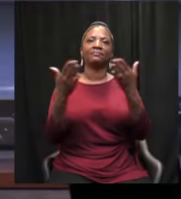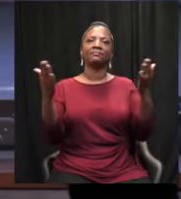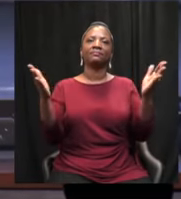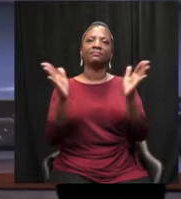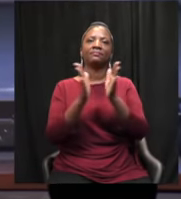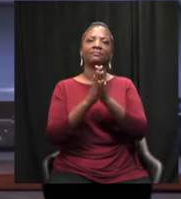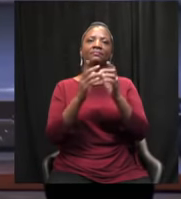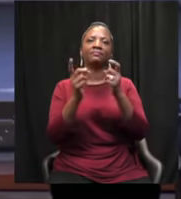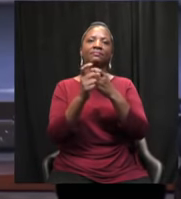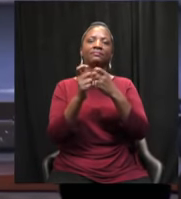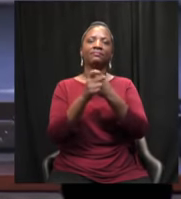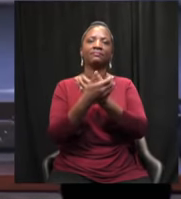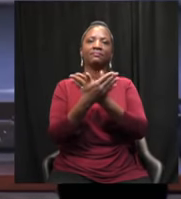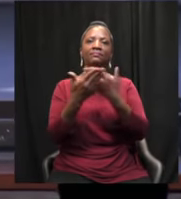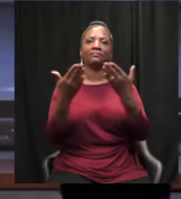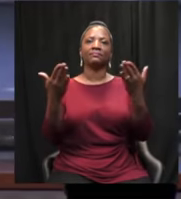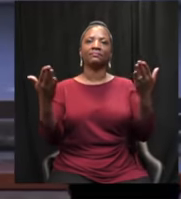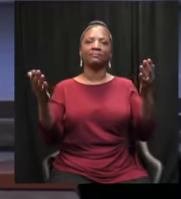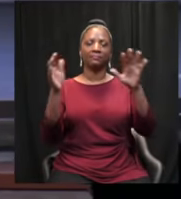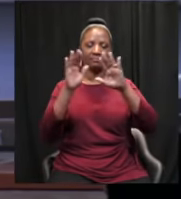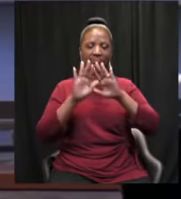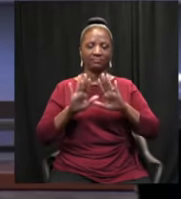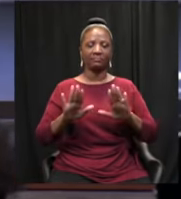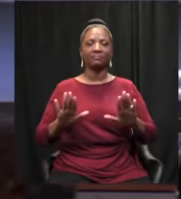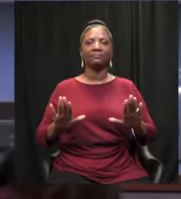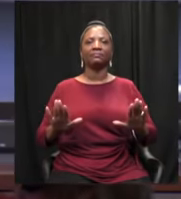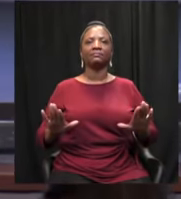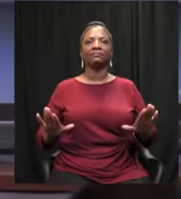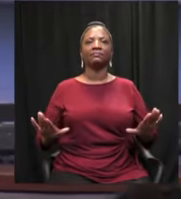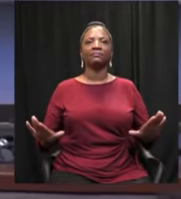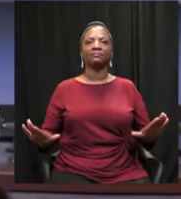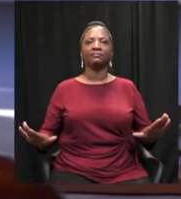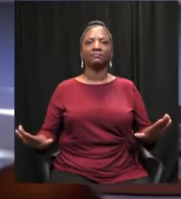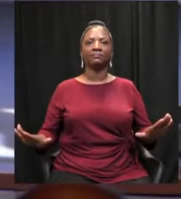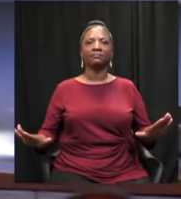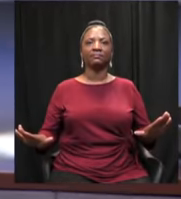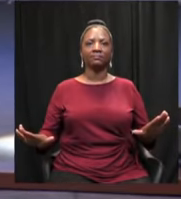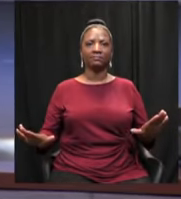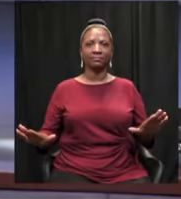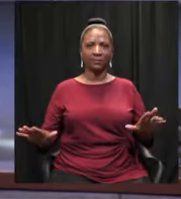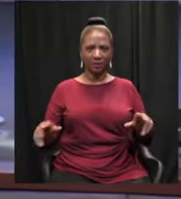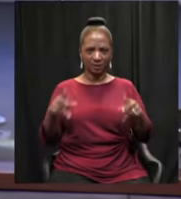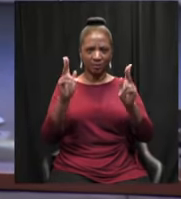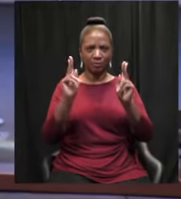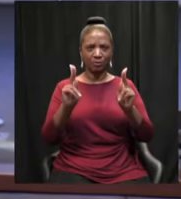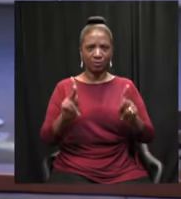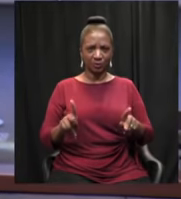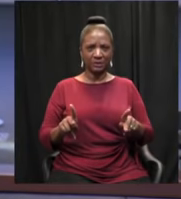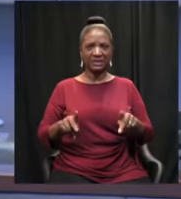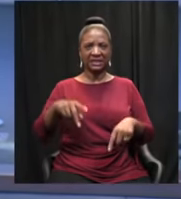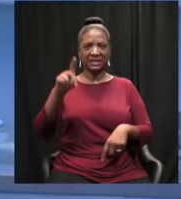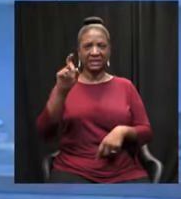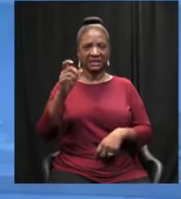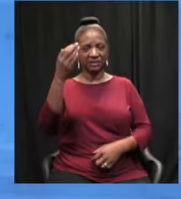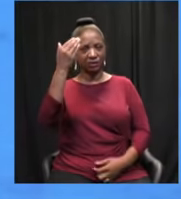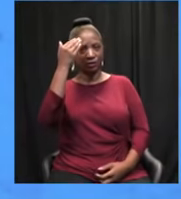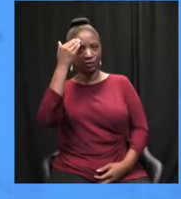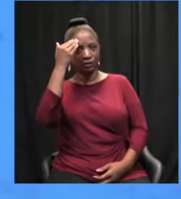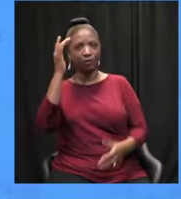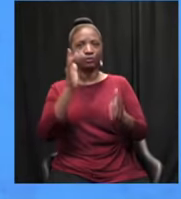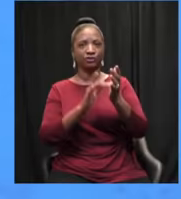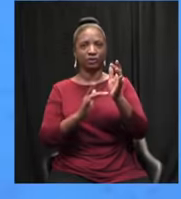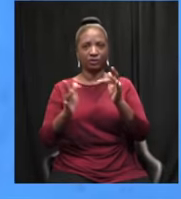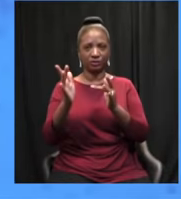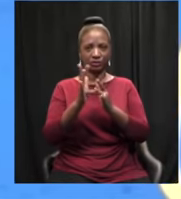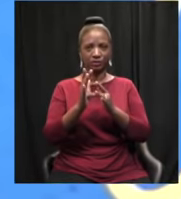Hallelujah, hallelujah. You can take your seats all over the room today. Somebody today needs to come to know Jesus Christ.